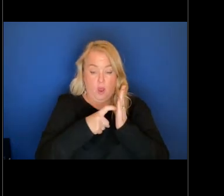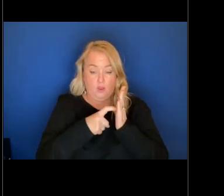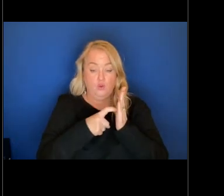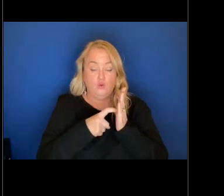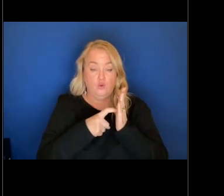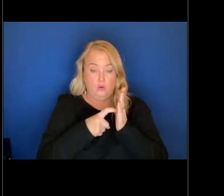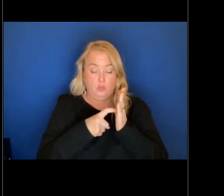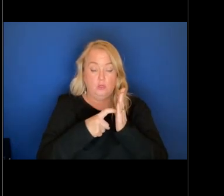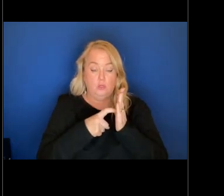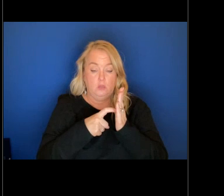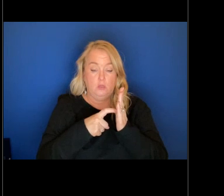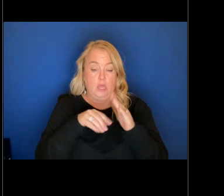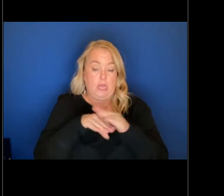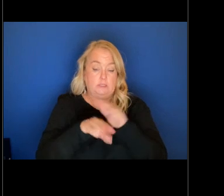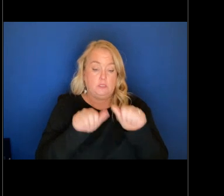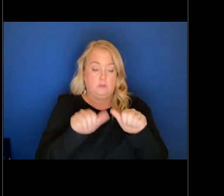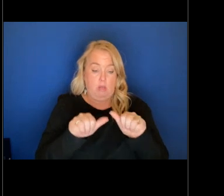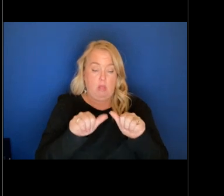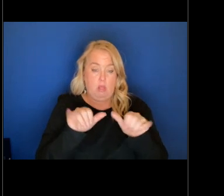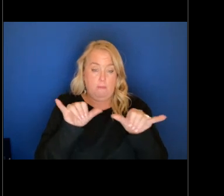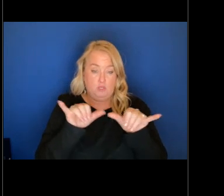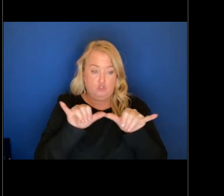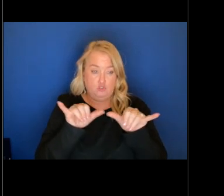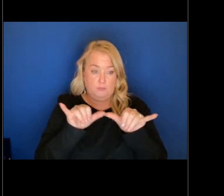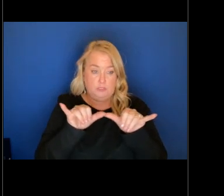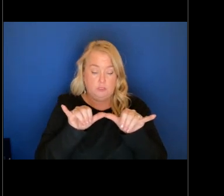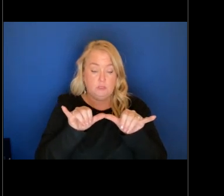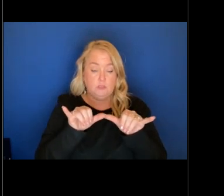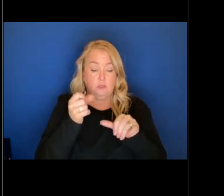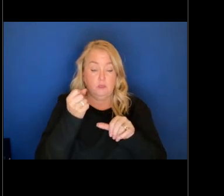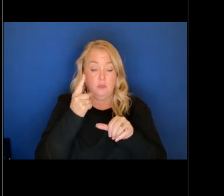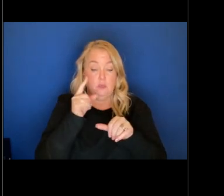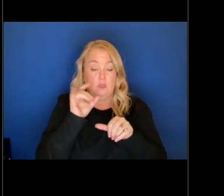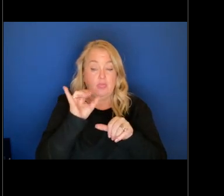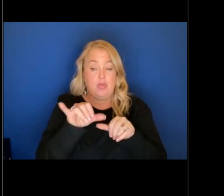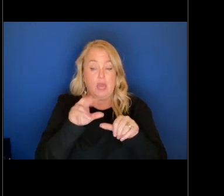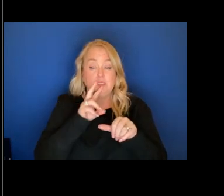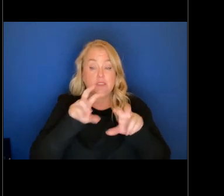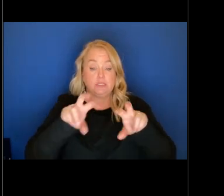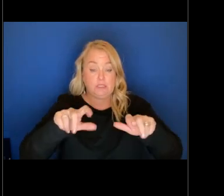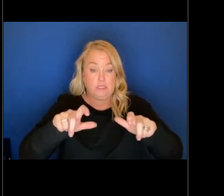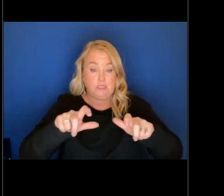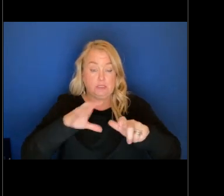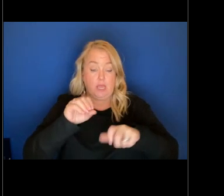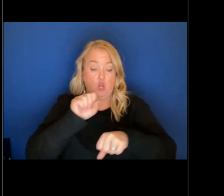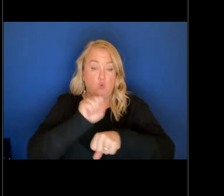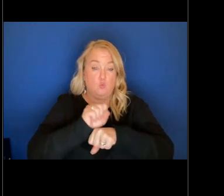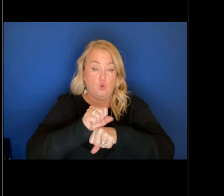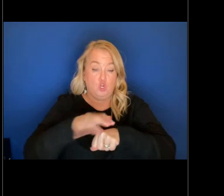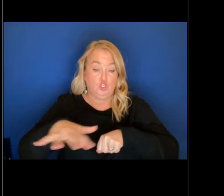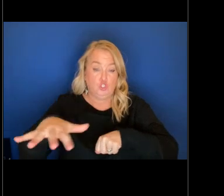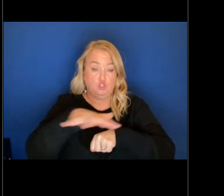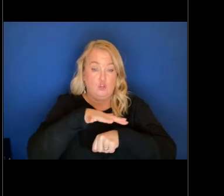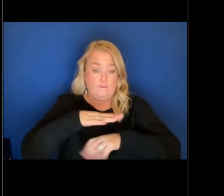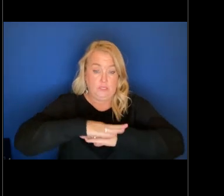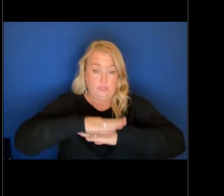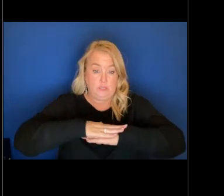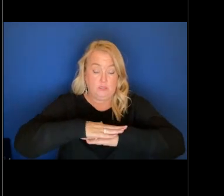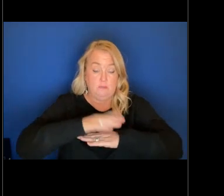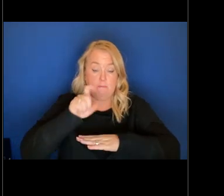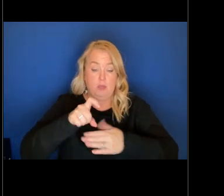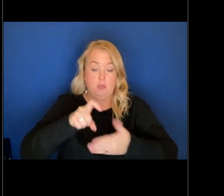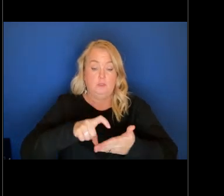at accessible reach ranges, and those sinks and work surface countertops may be required to